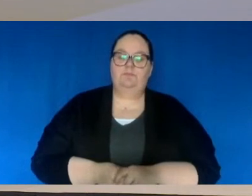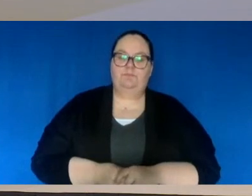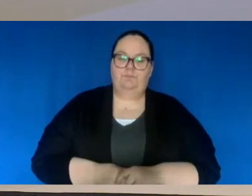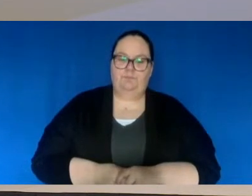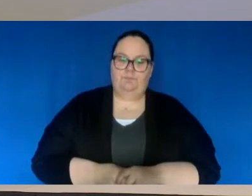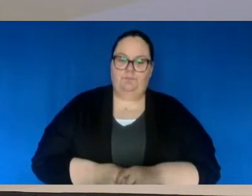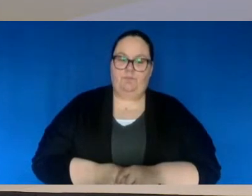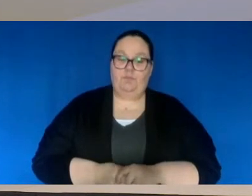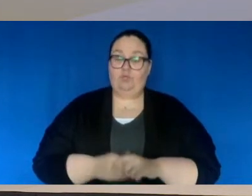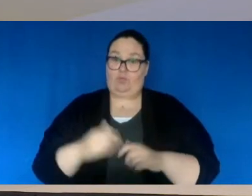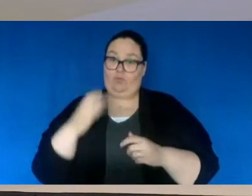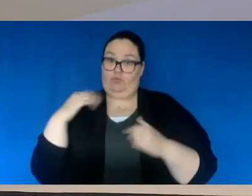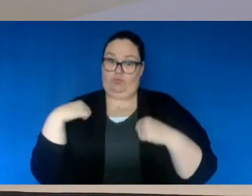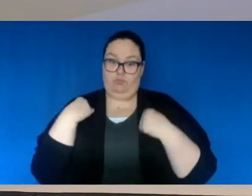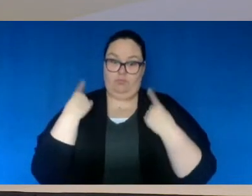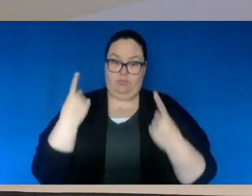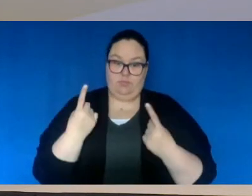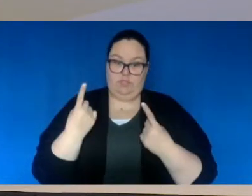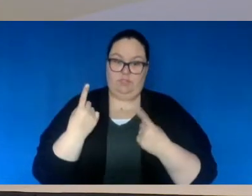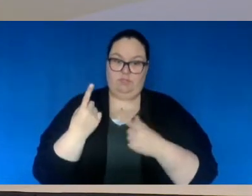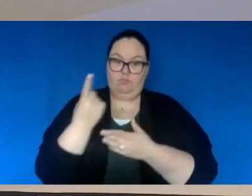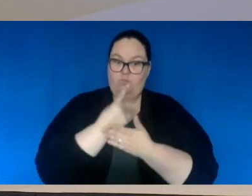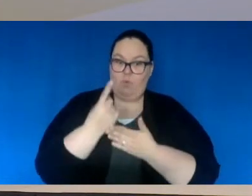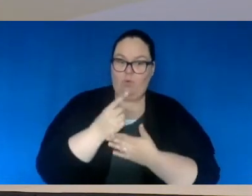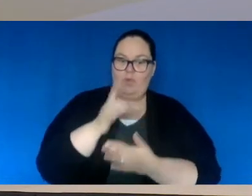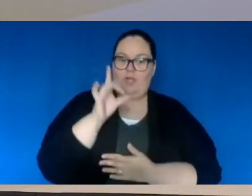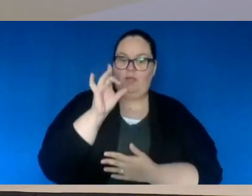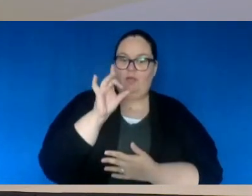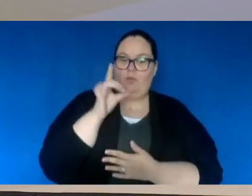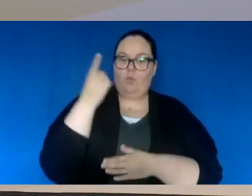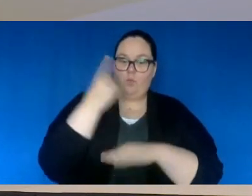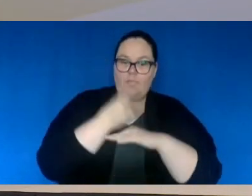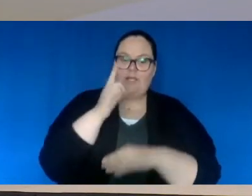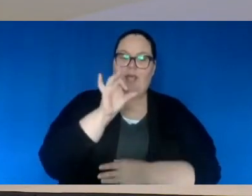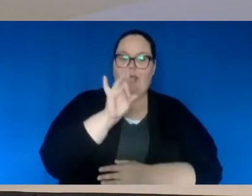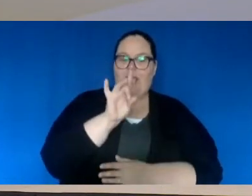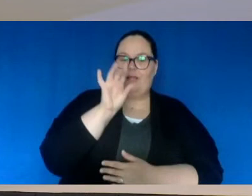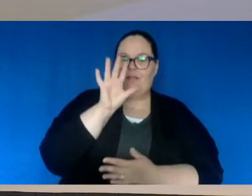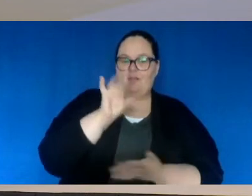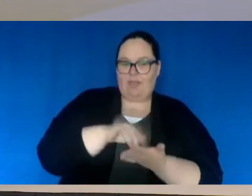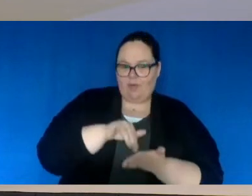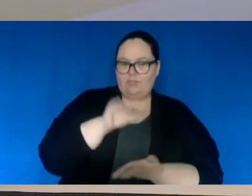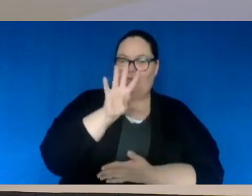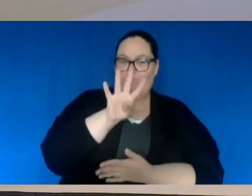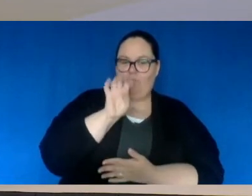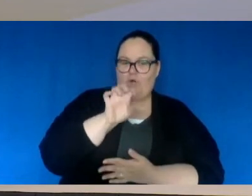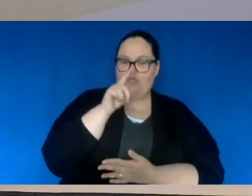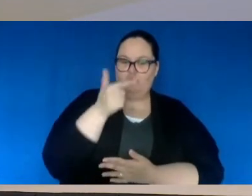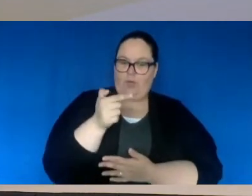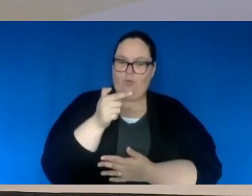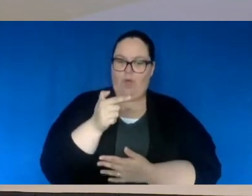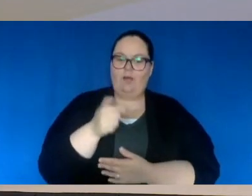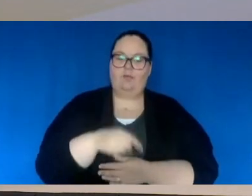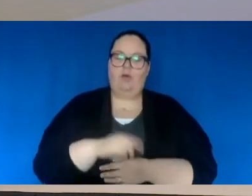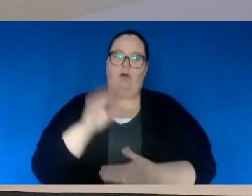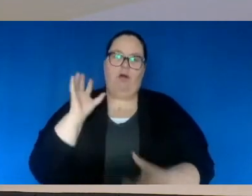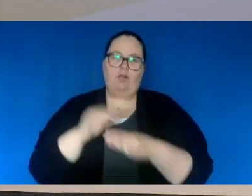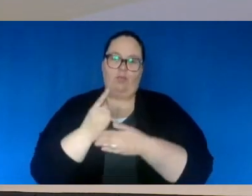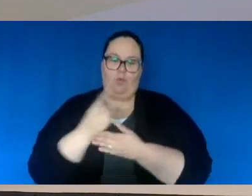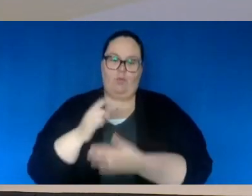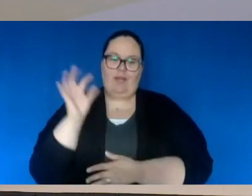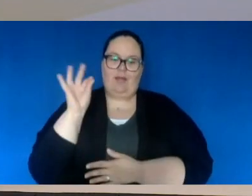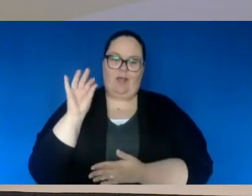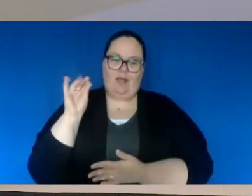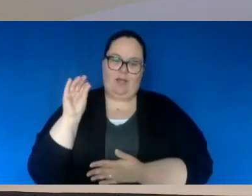the country. Over the past week, there's been a 21% increase in the number of new cases reported in